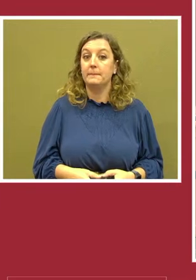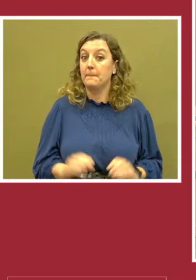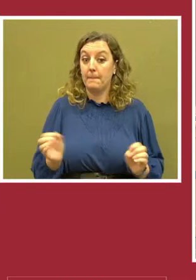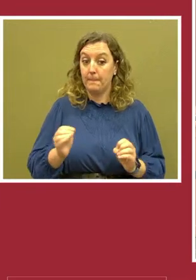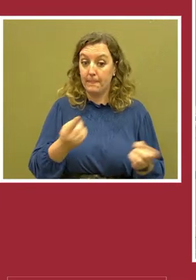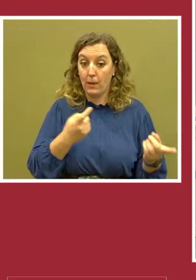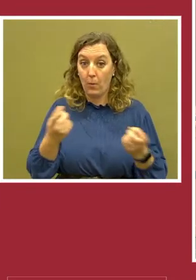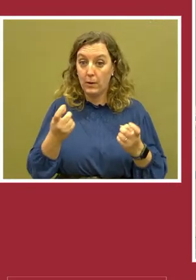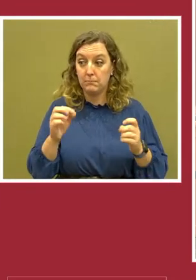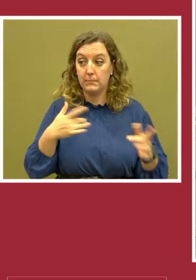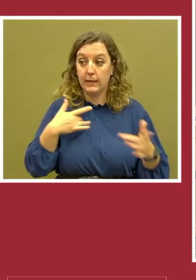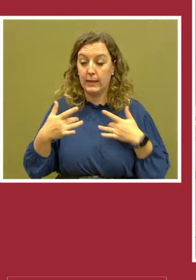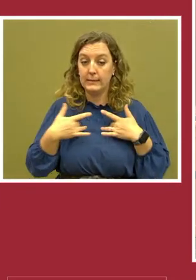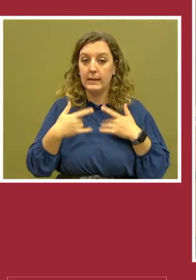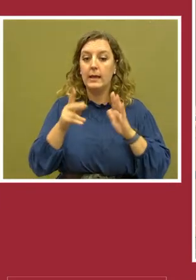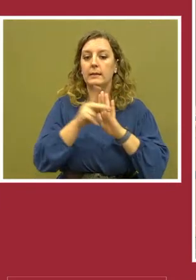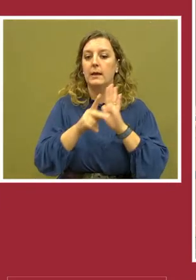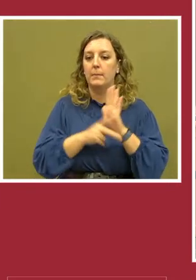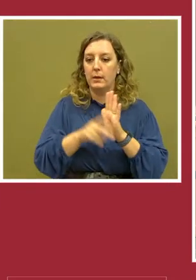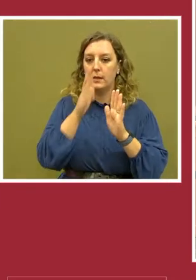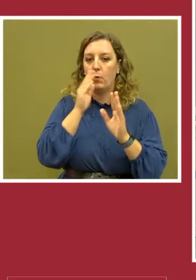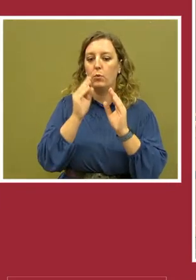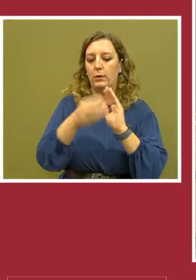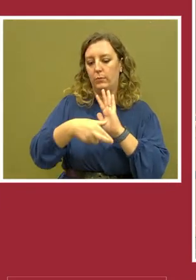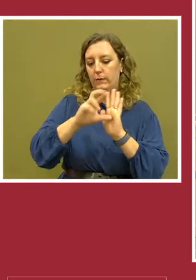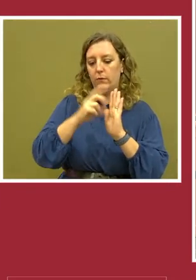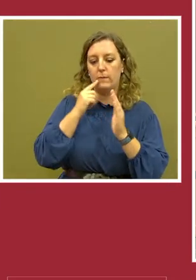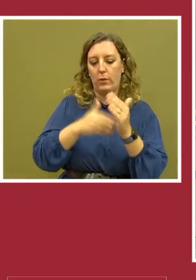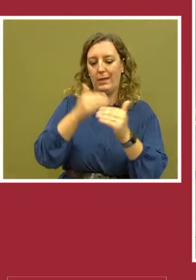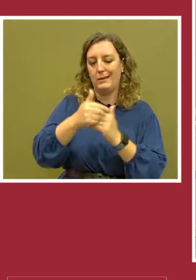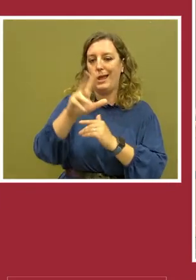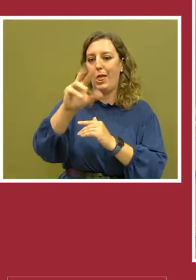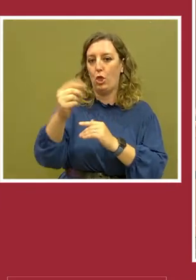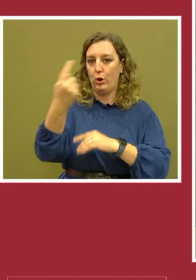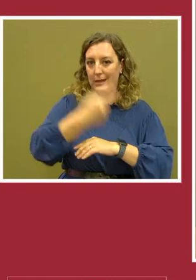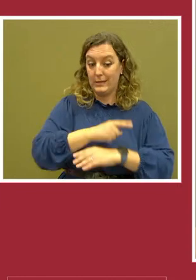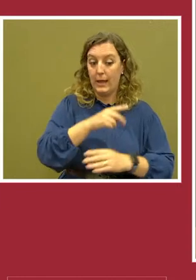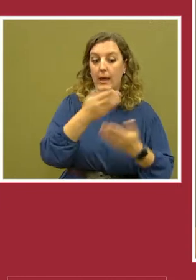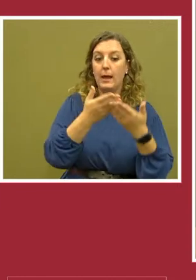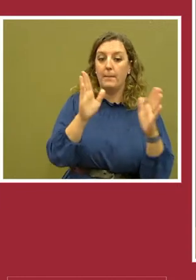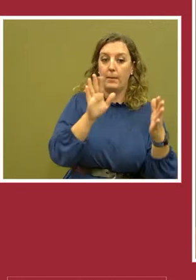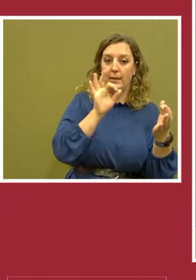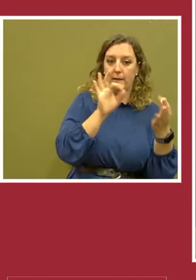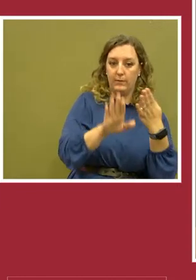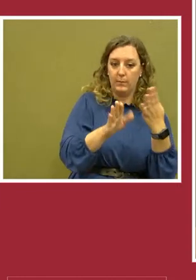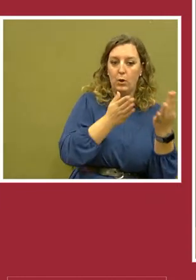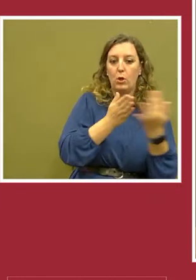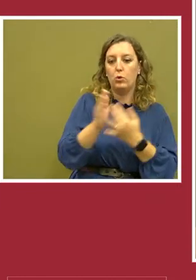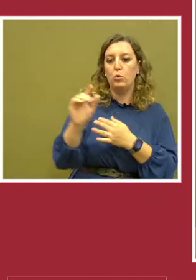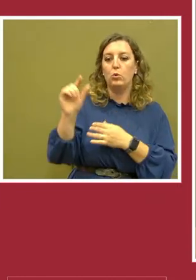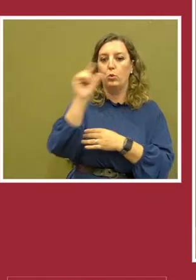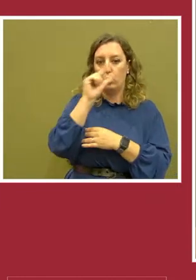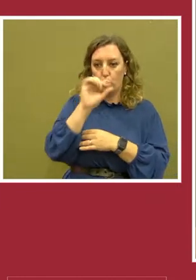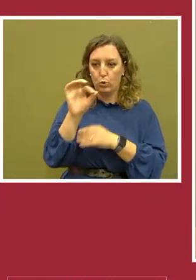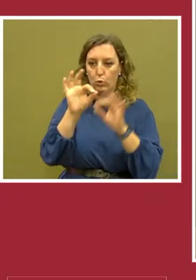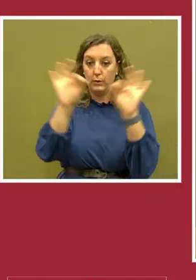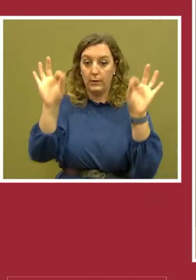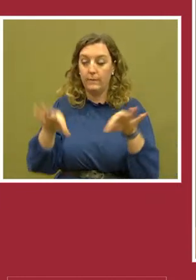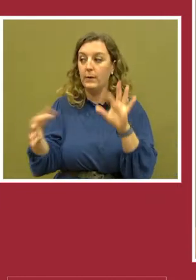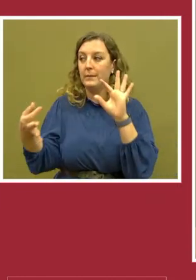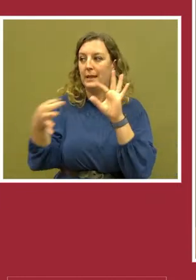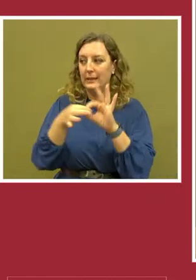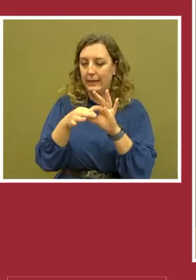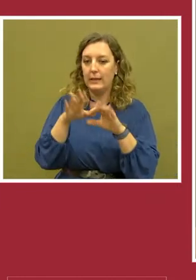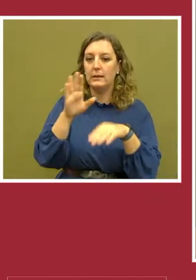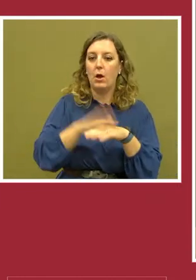Hearing no questions or concerns, the policy will be reviewed for the next 30 days, and public feedback will be accepted via Google form, which is linked